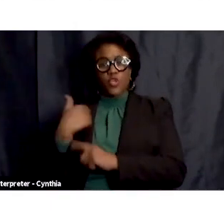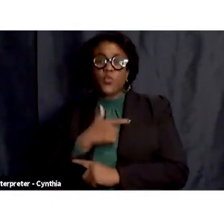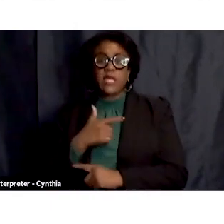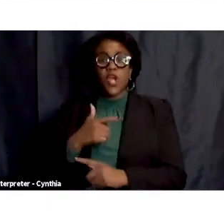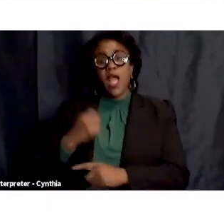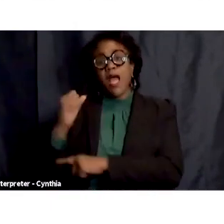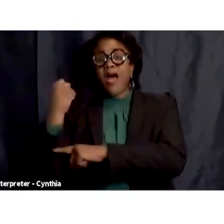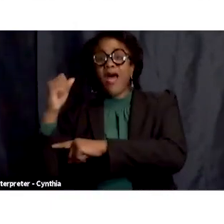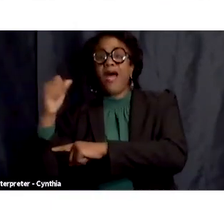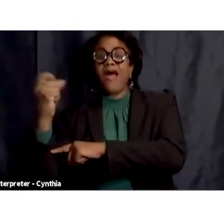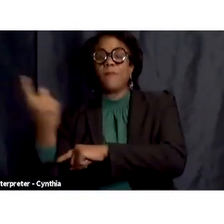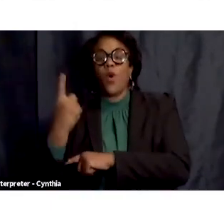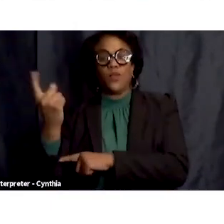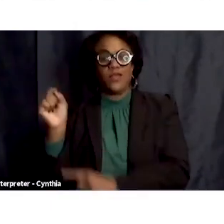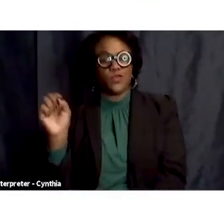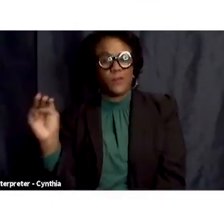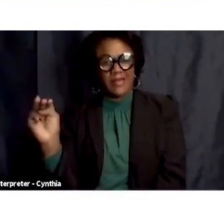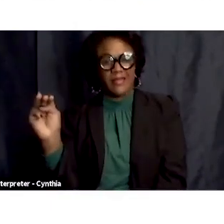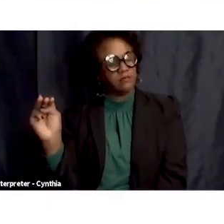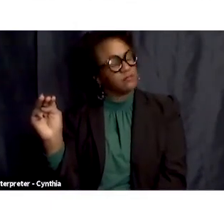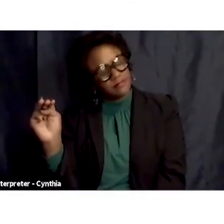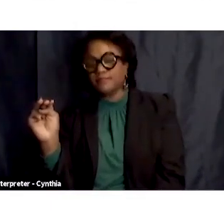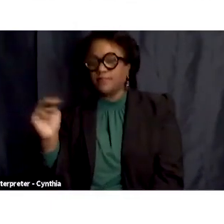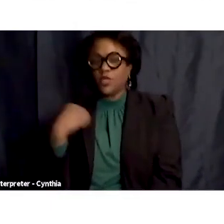we really want to get somewhere that's tangible and sustainable.